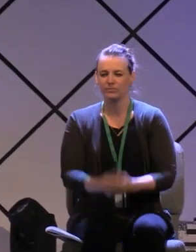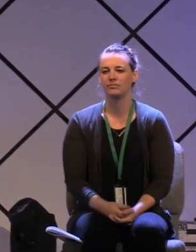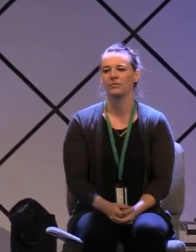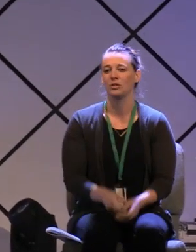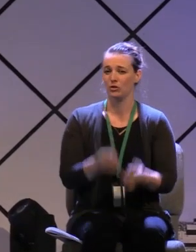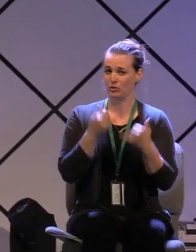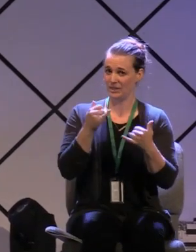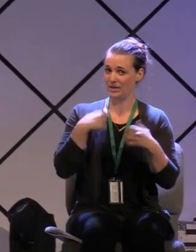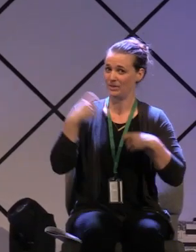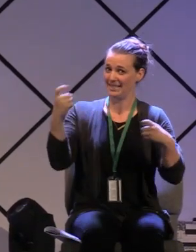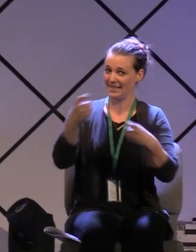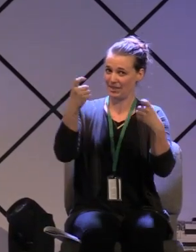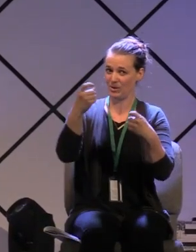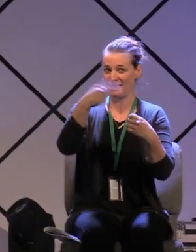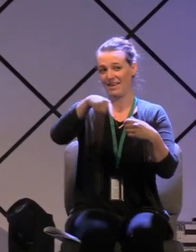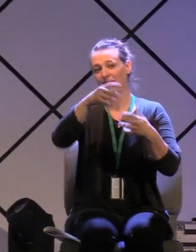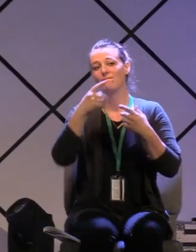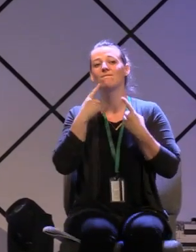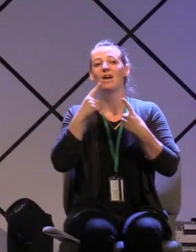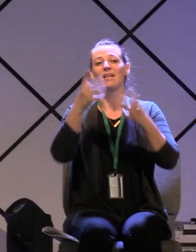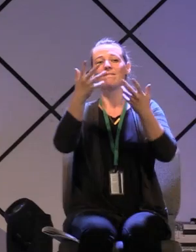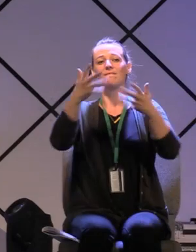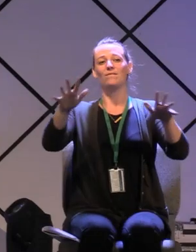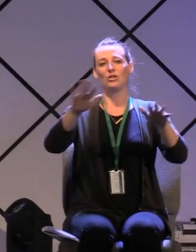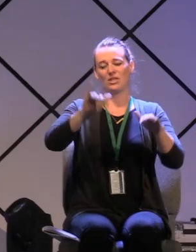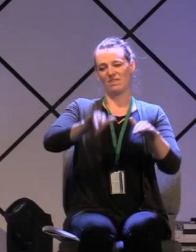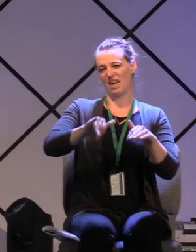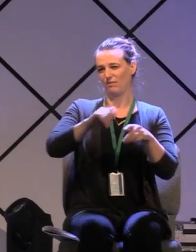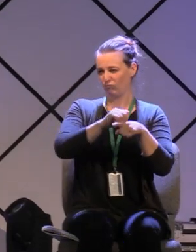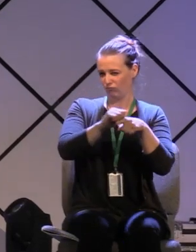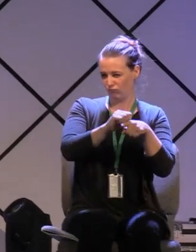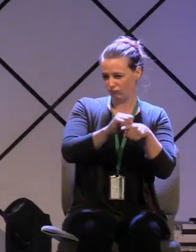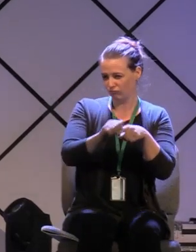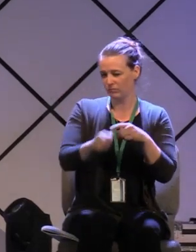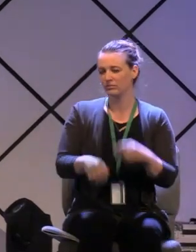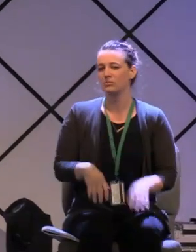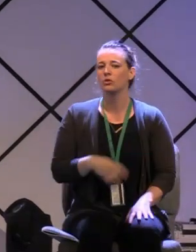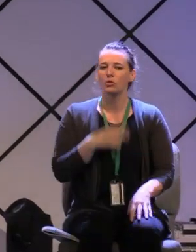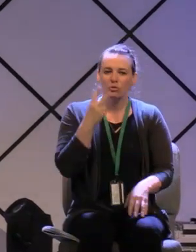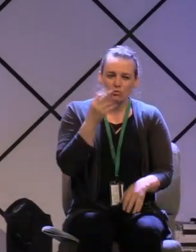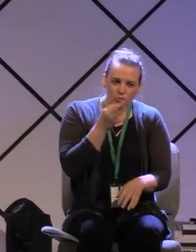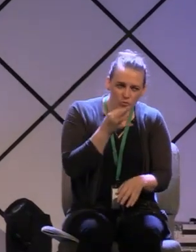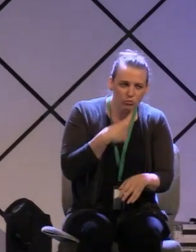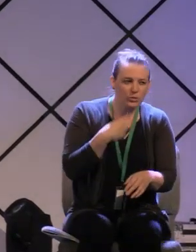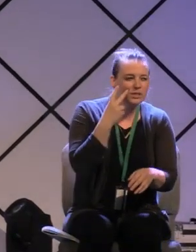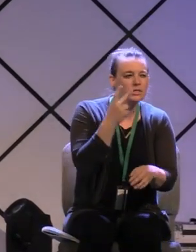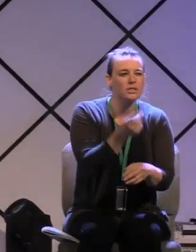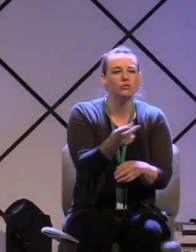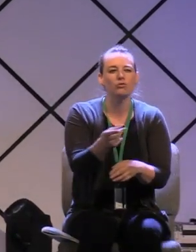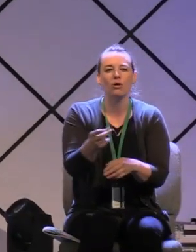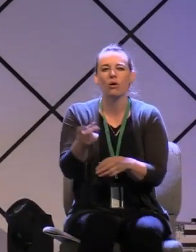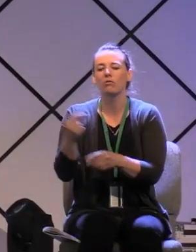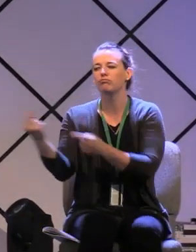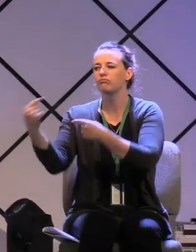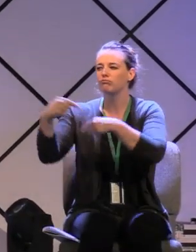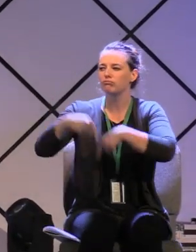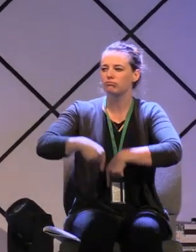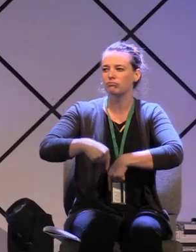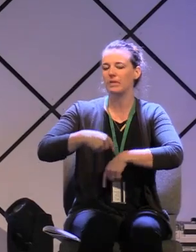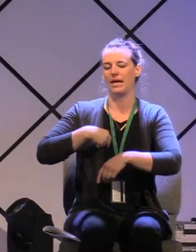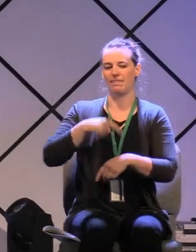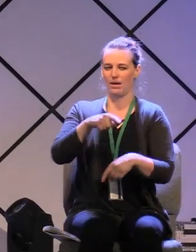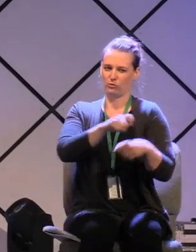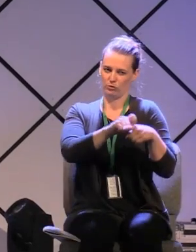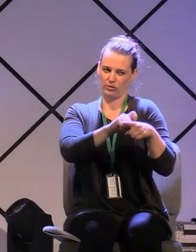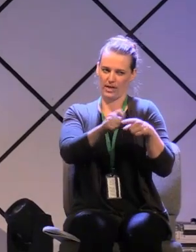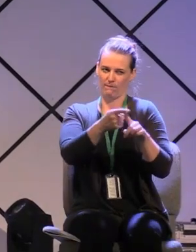we celebrate the completion of that course. Several of the dogs you will soon see on stage were trained by Kate and Troy, and I